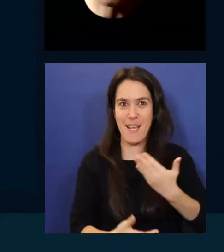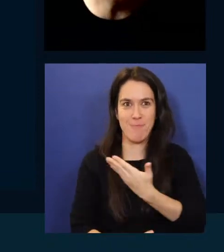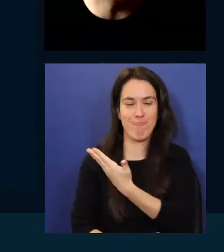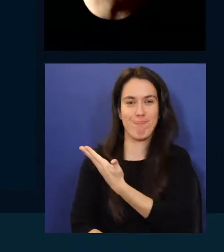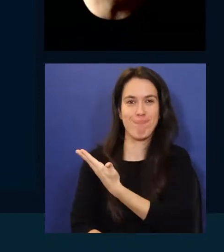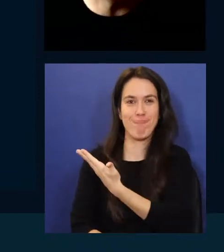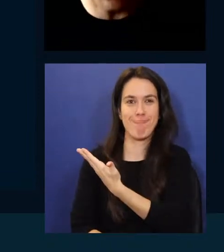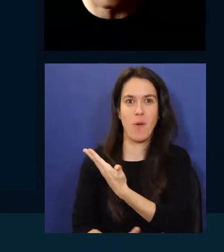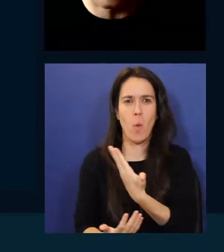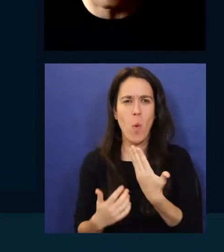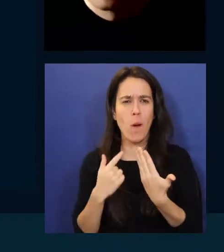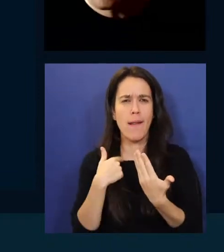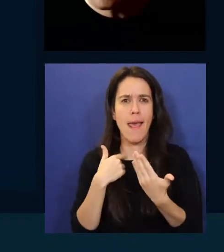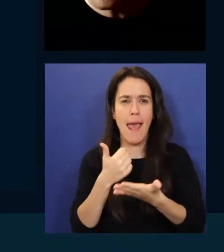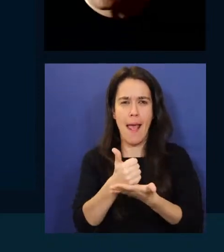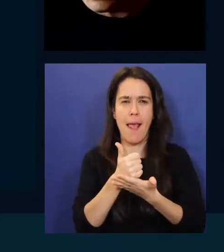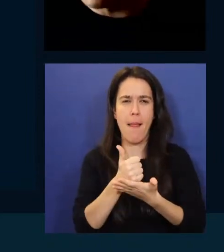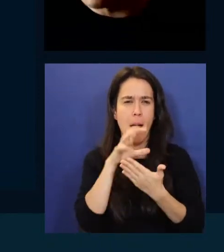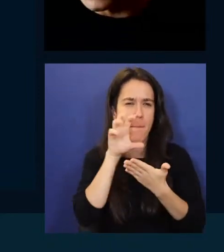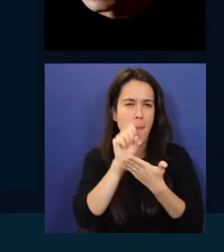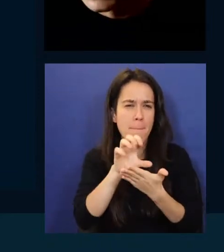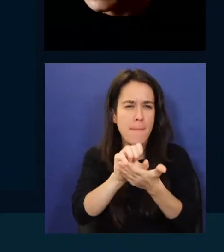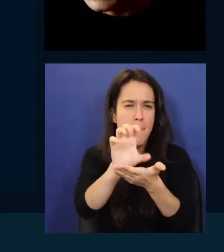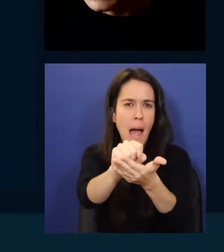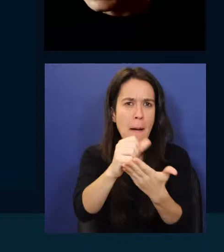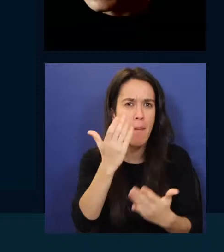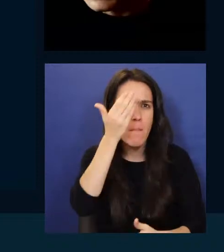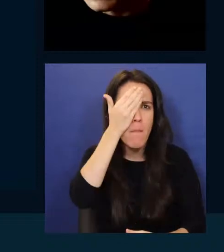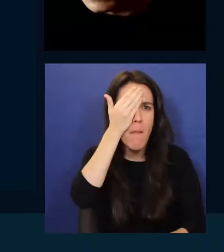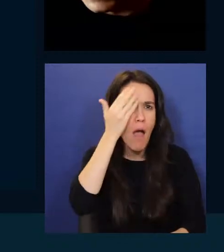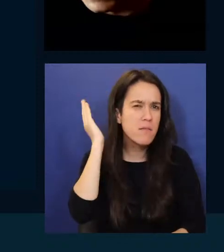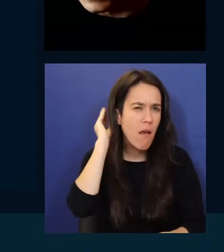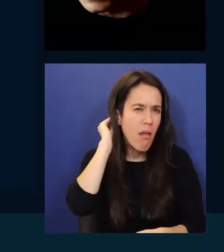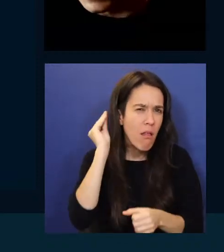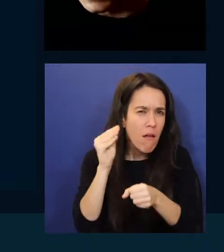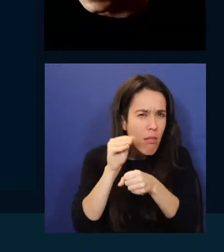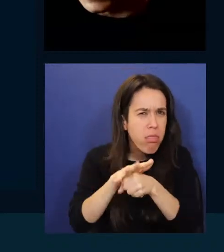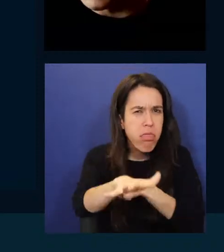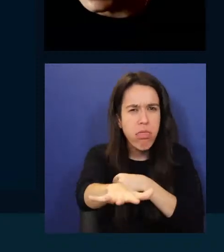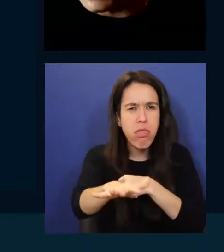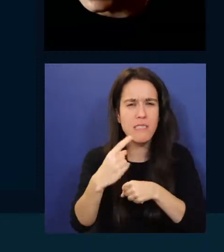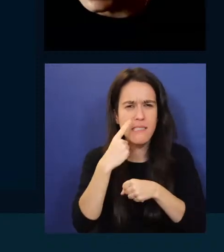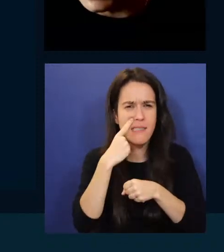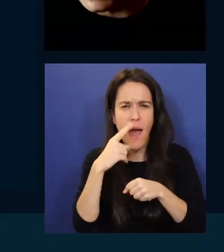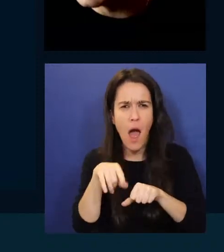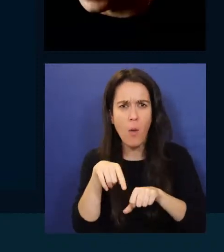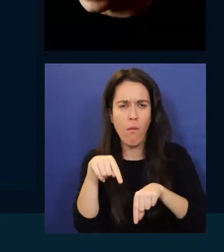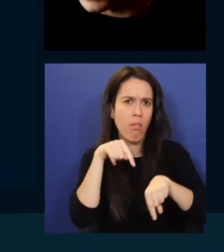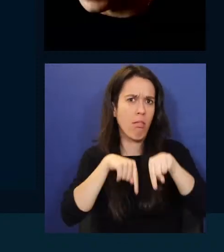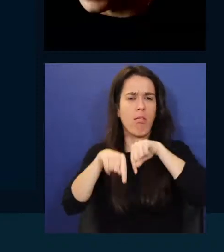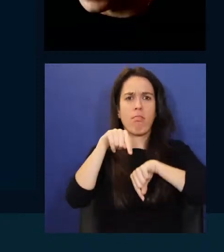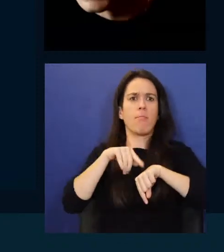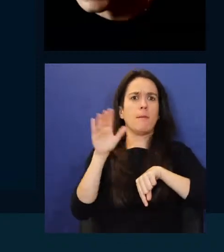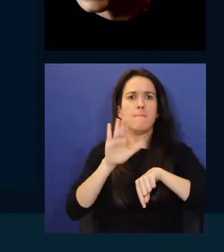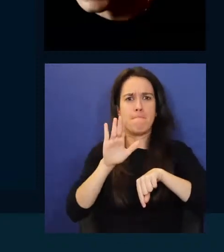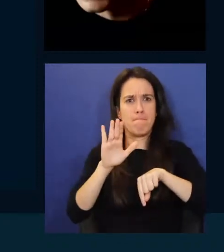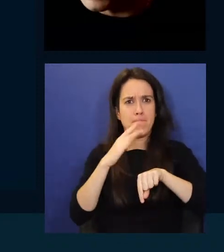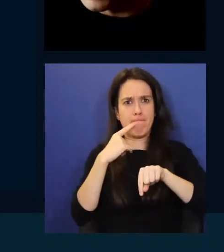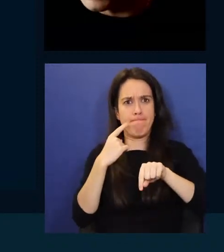detect if there's any bias, and then take steps to mitigate that bias to ensure